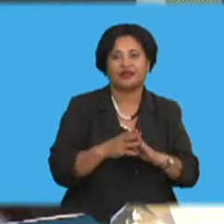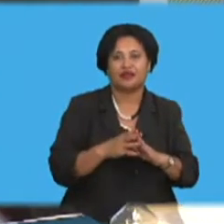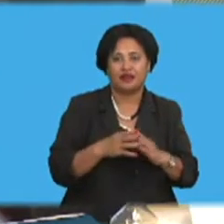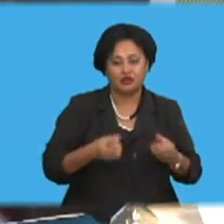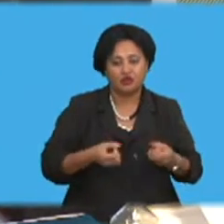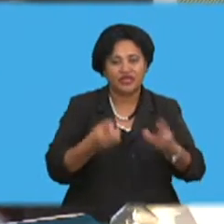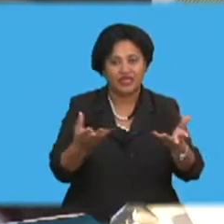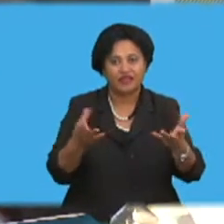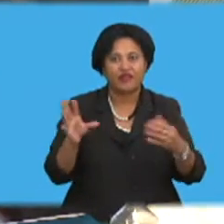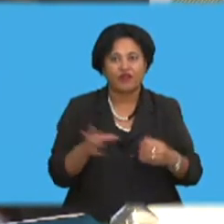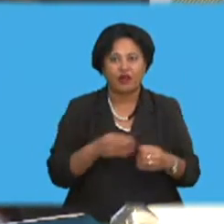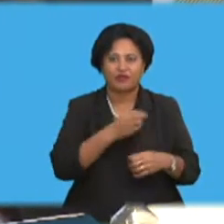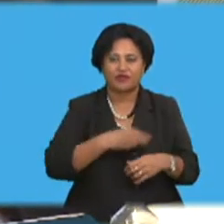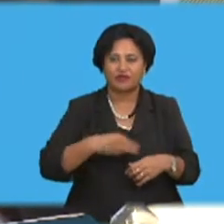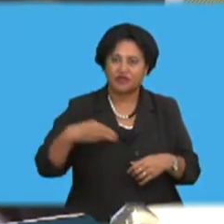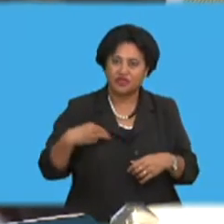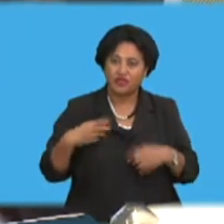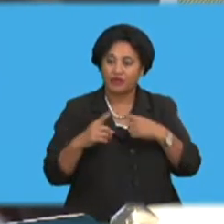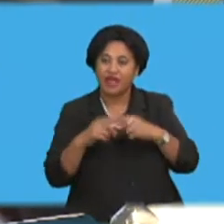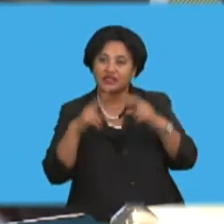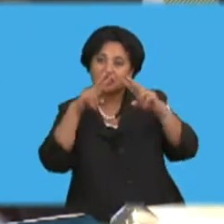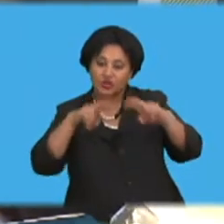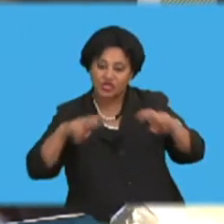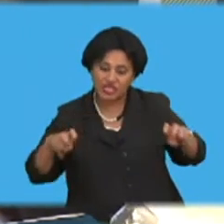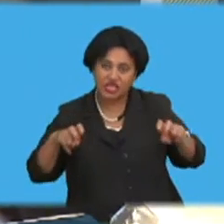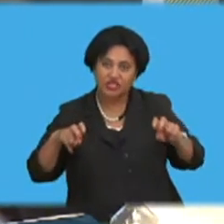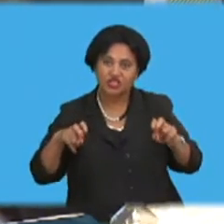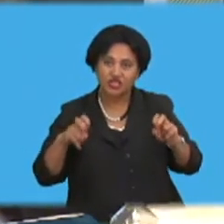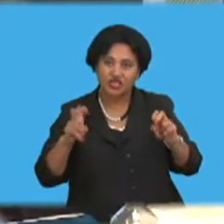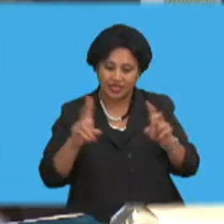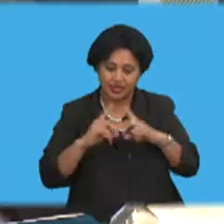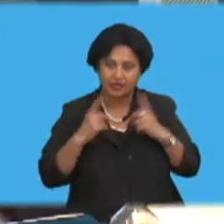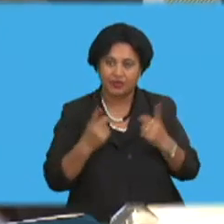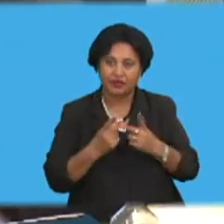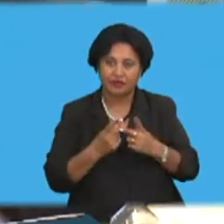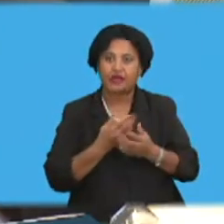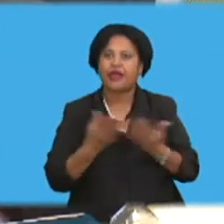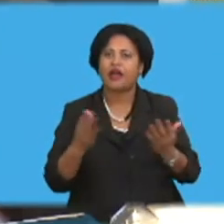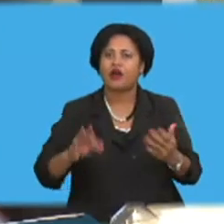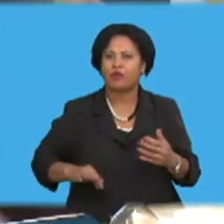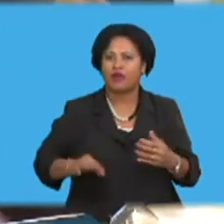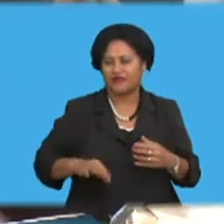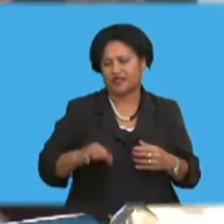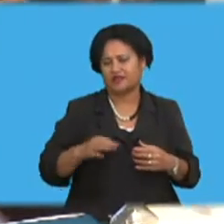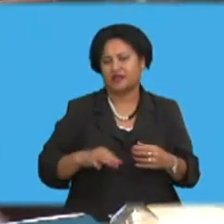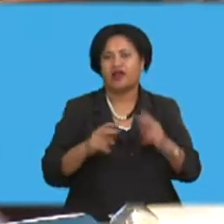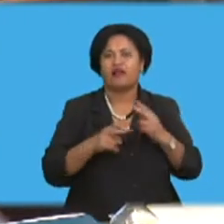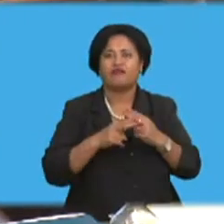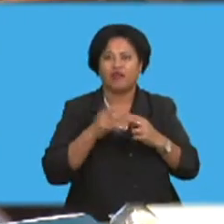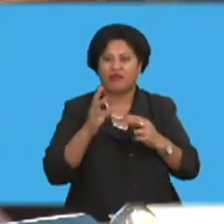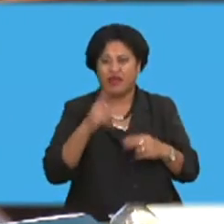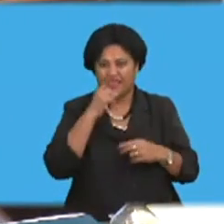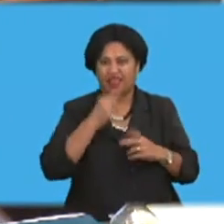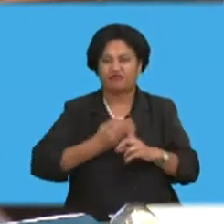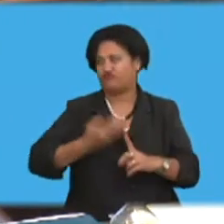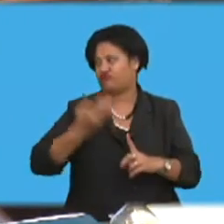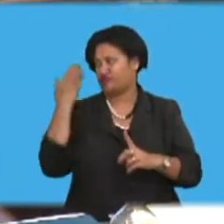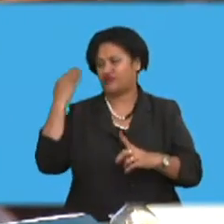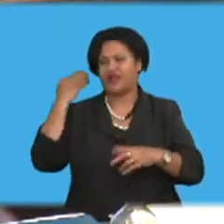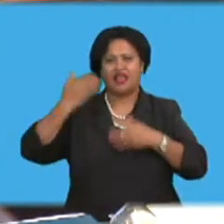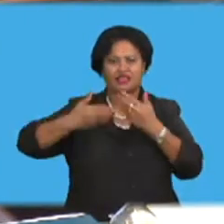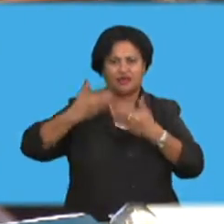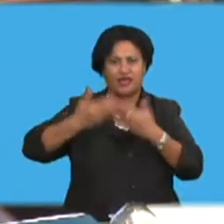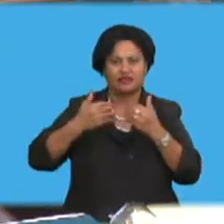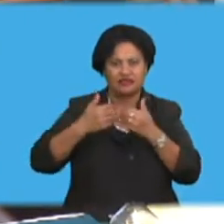Research Division and how it benefits the farmers. Madam Speaker, I can go all the way back to 1979.